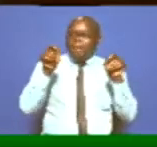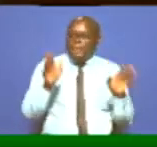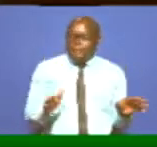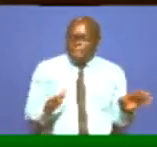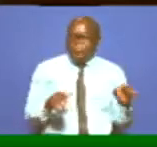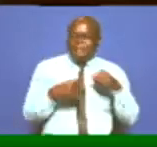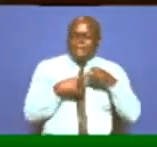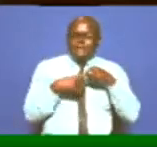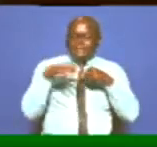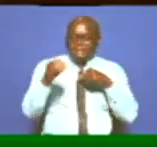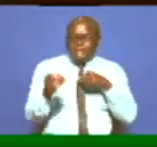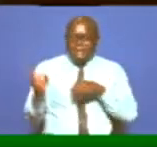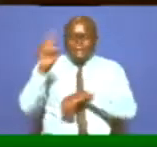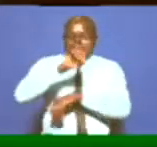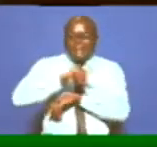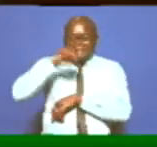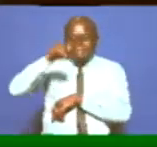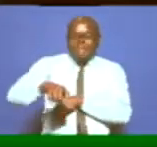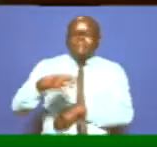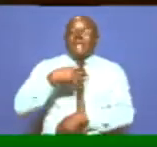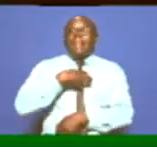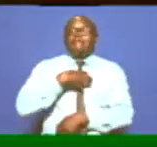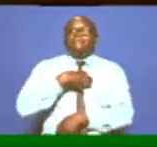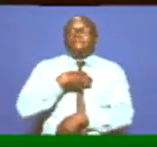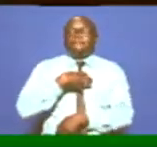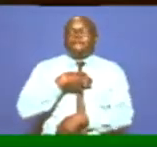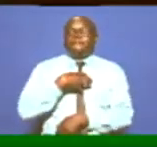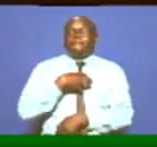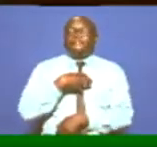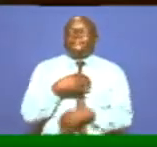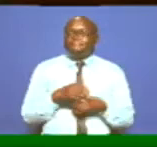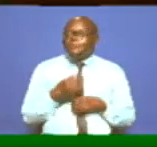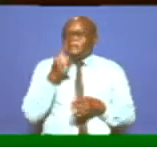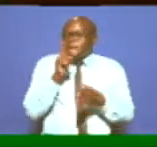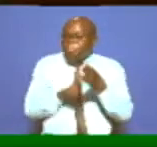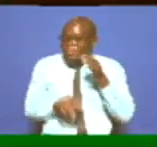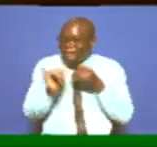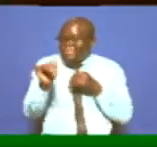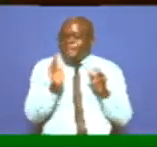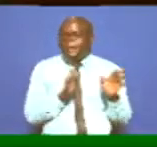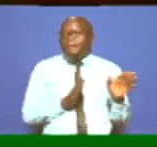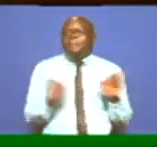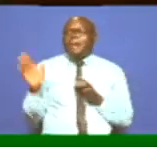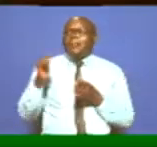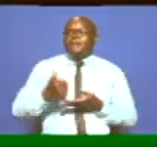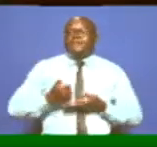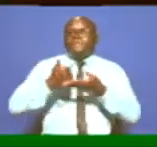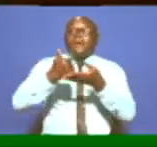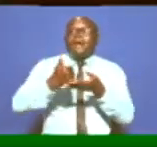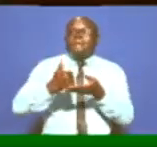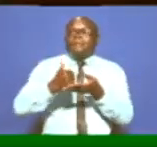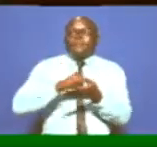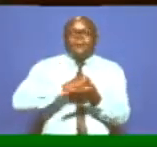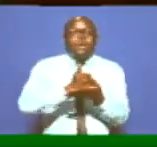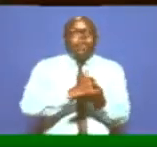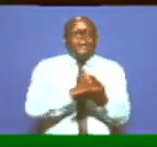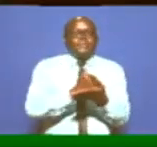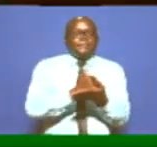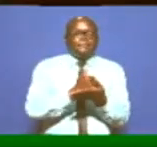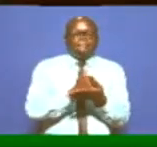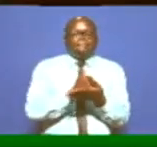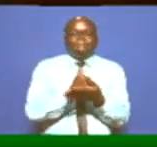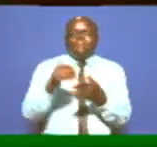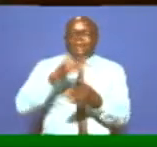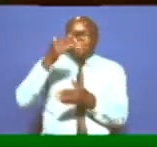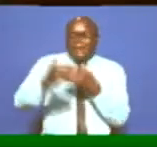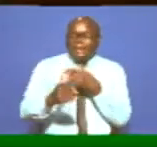days compulsory leave in what it claimed was a move to facilitate forensic audit and conclusion of